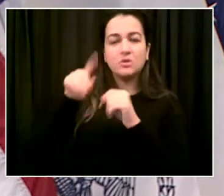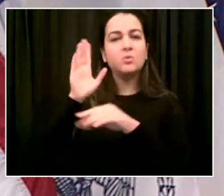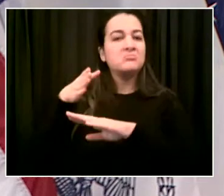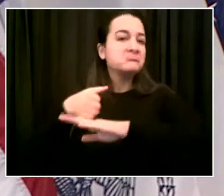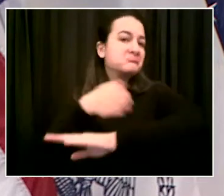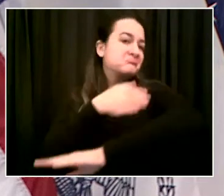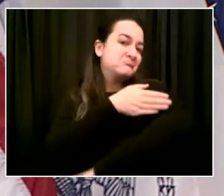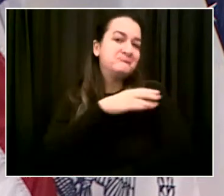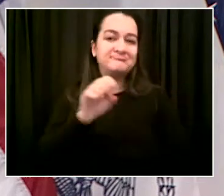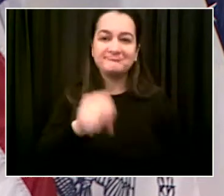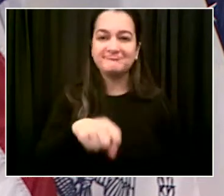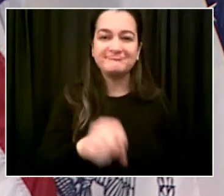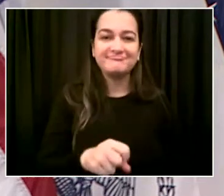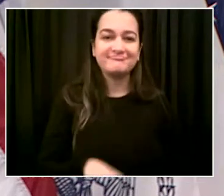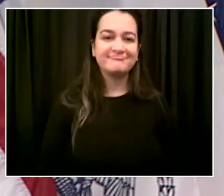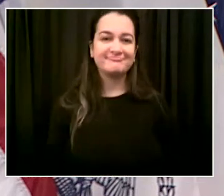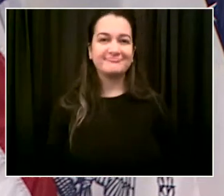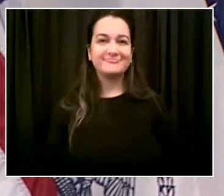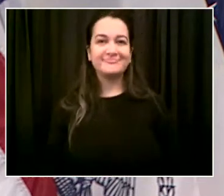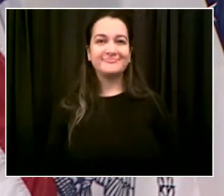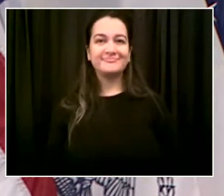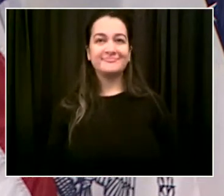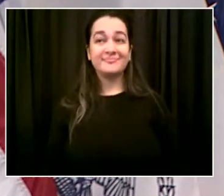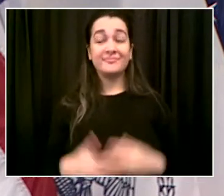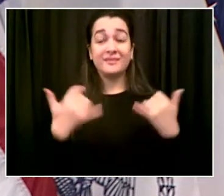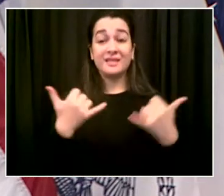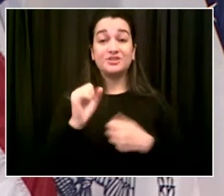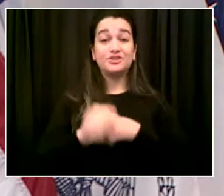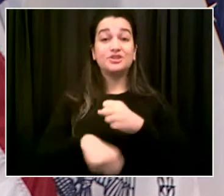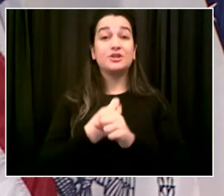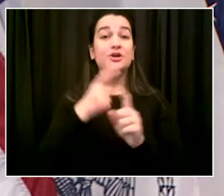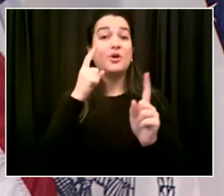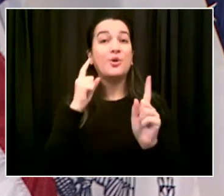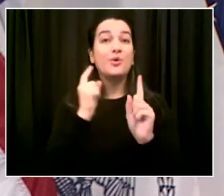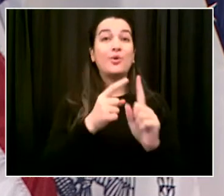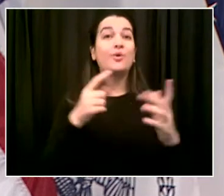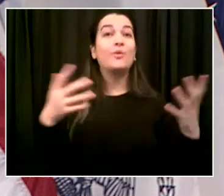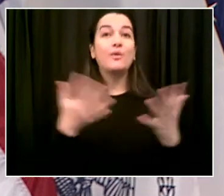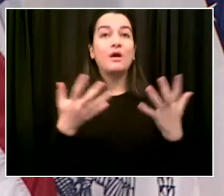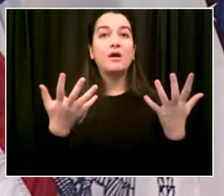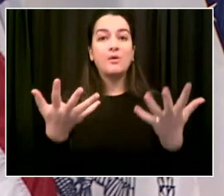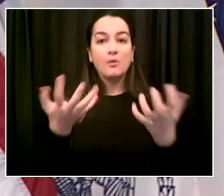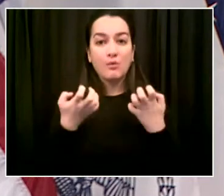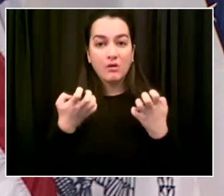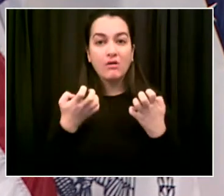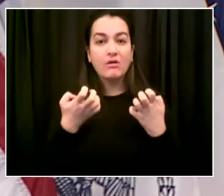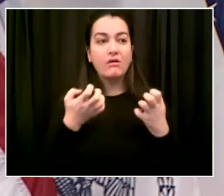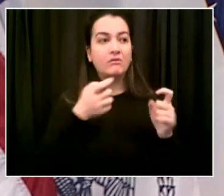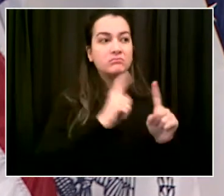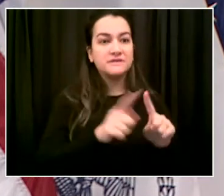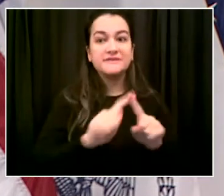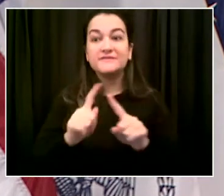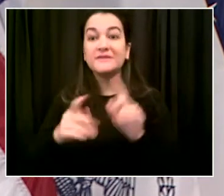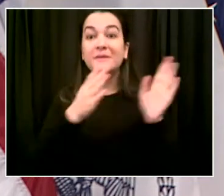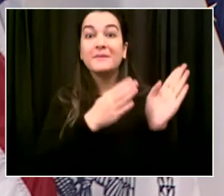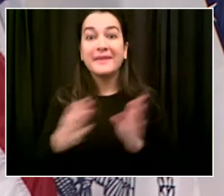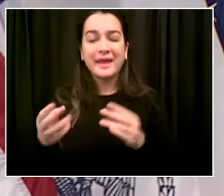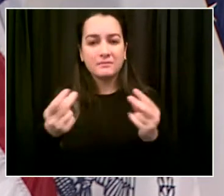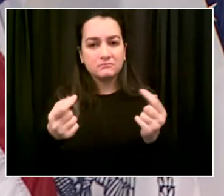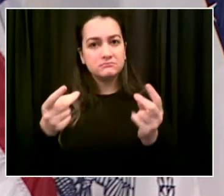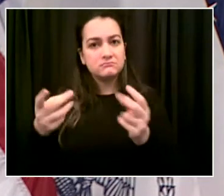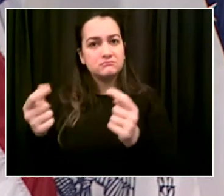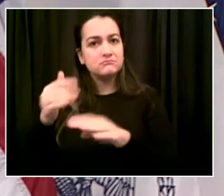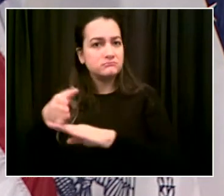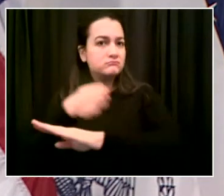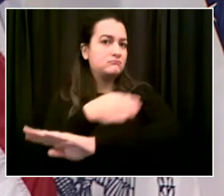going to take that play on words and run with it, Department of Transformation, that we need a lot to happen. And